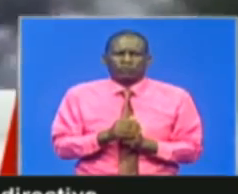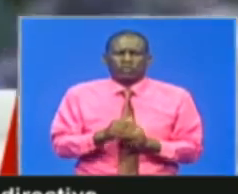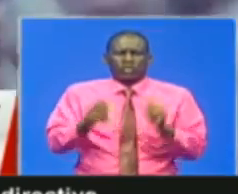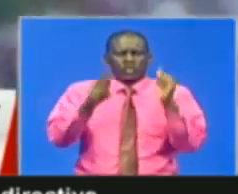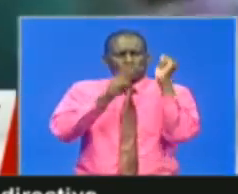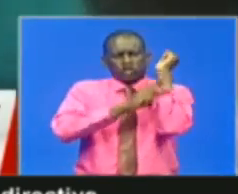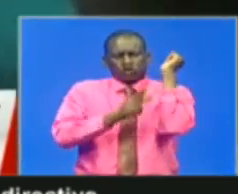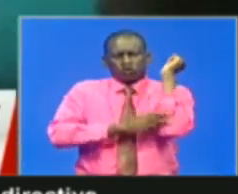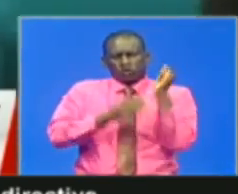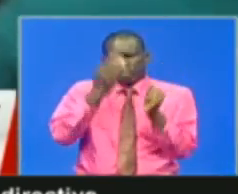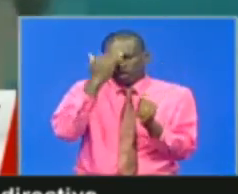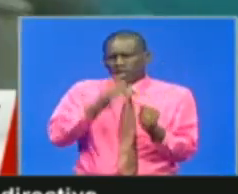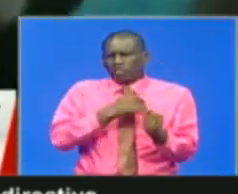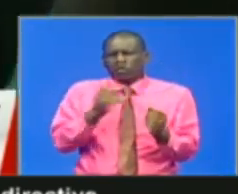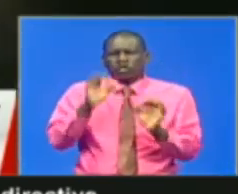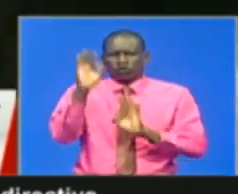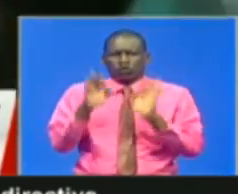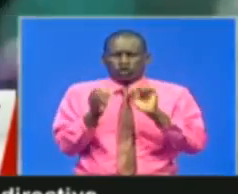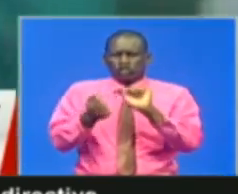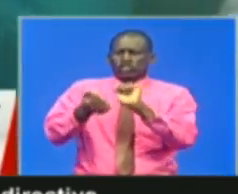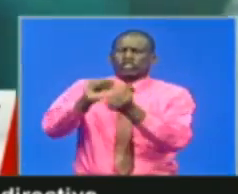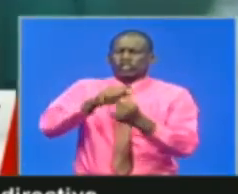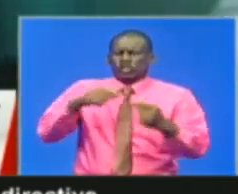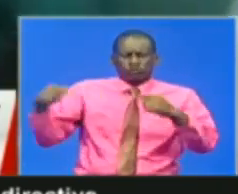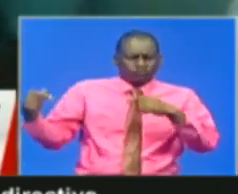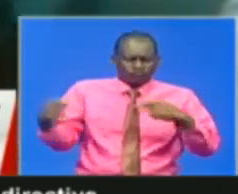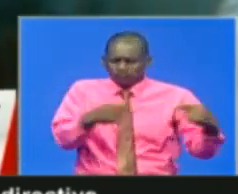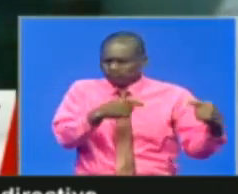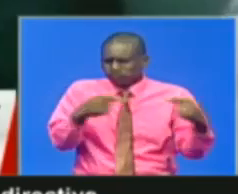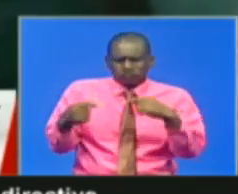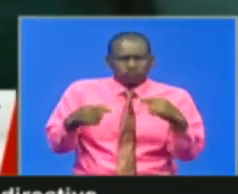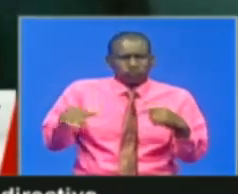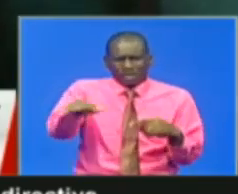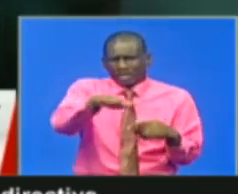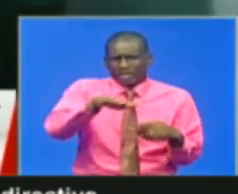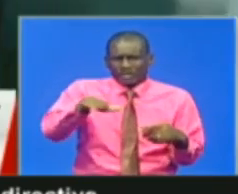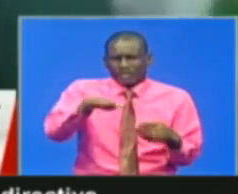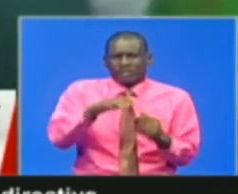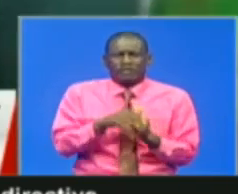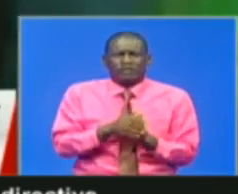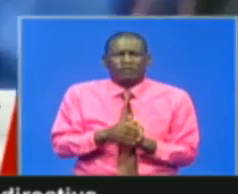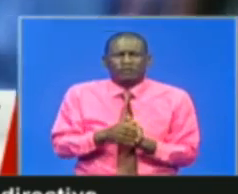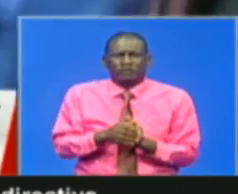Kerugoya Catholic Hall turned into a battleground.